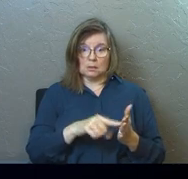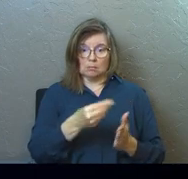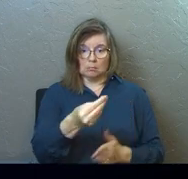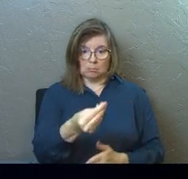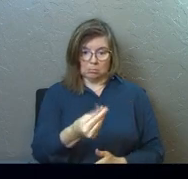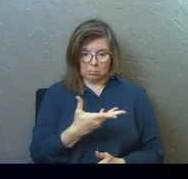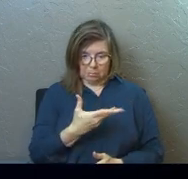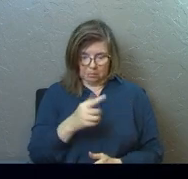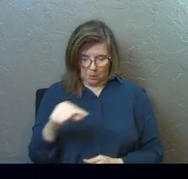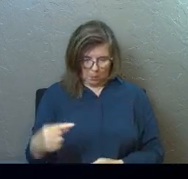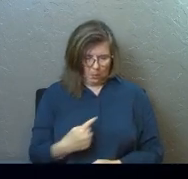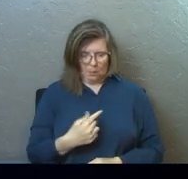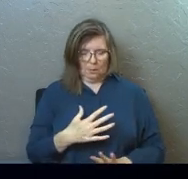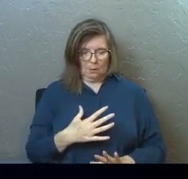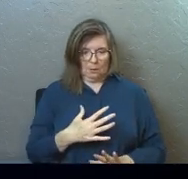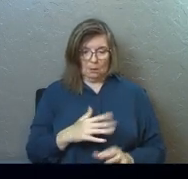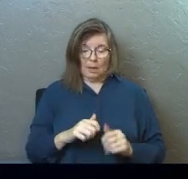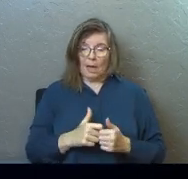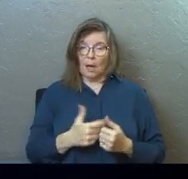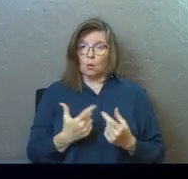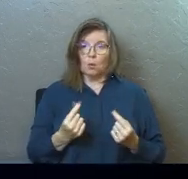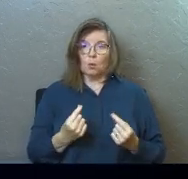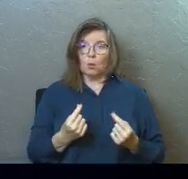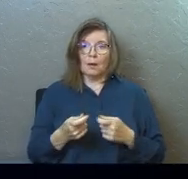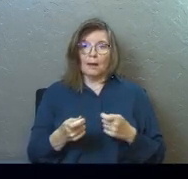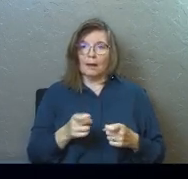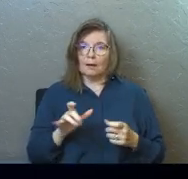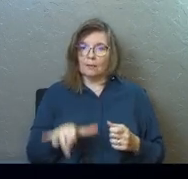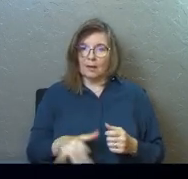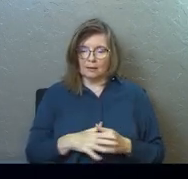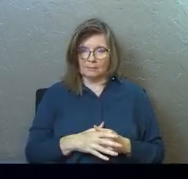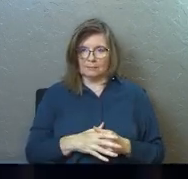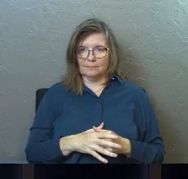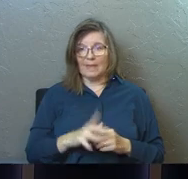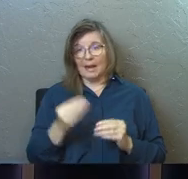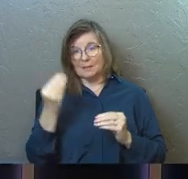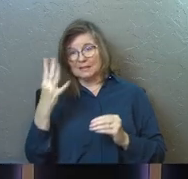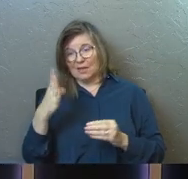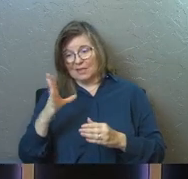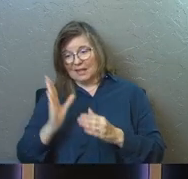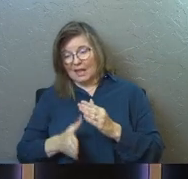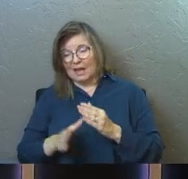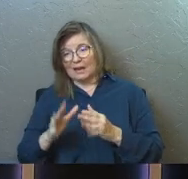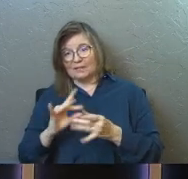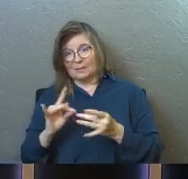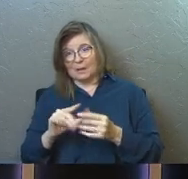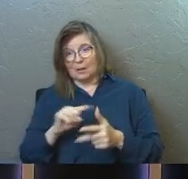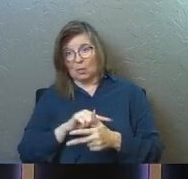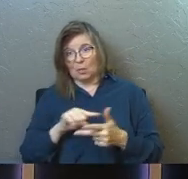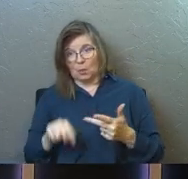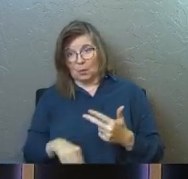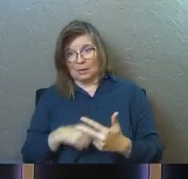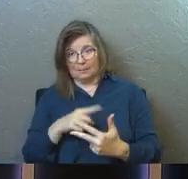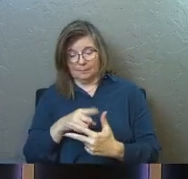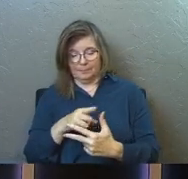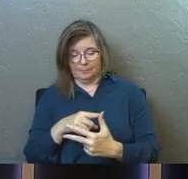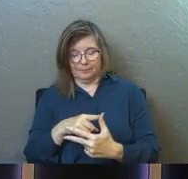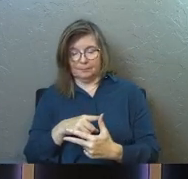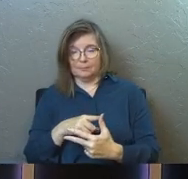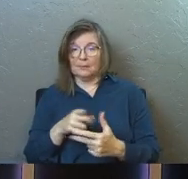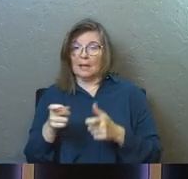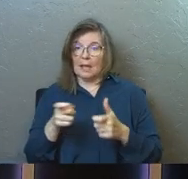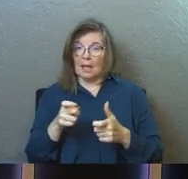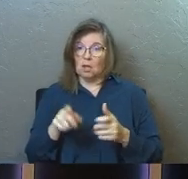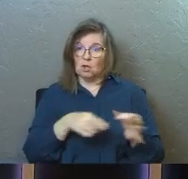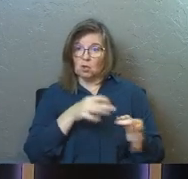in a healthy way? And I'm going to run the ending for you and just give you the whole map of today's message. I'm going to go to 3 points. Number one, here's how